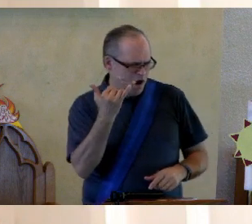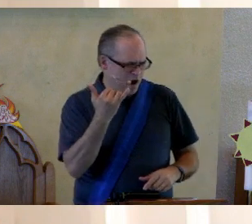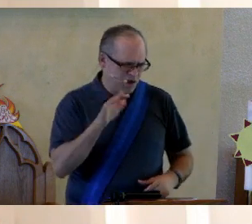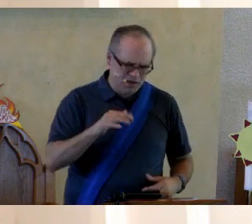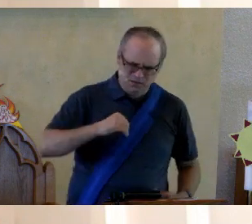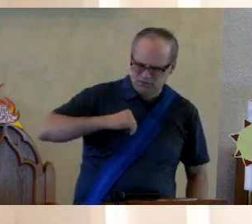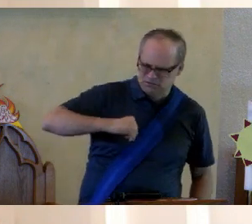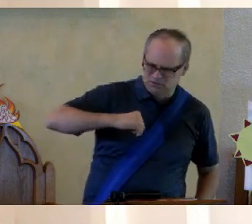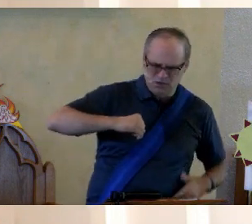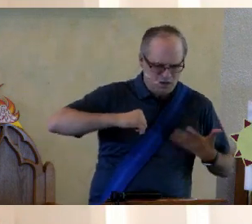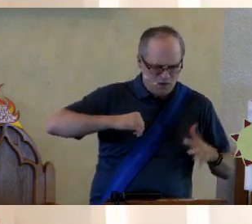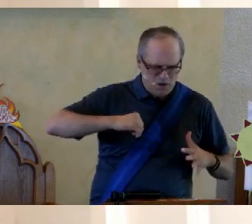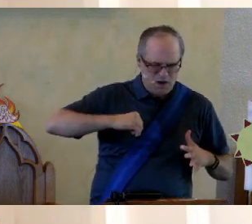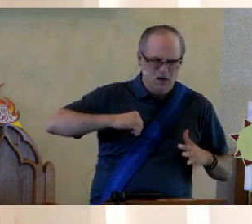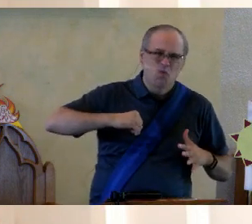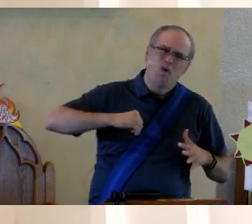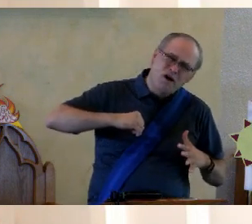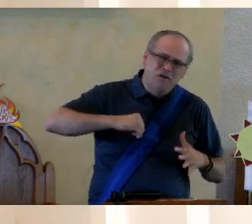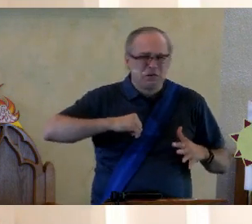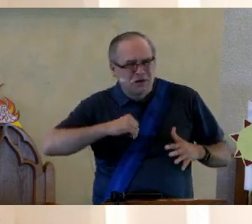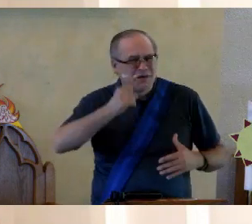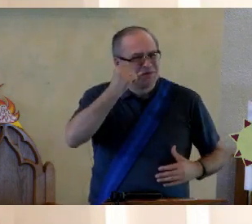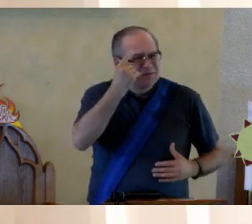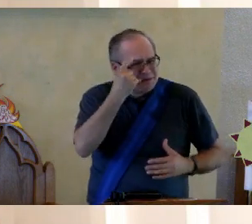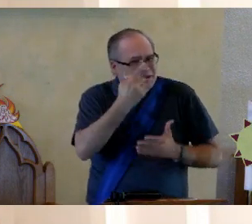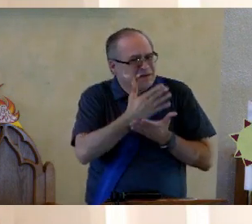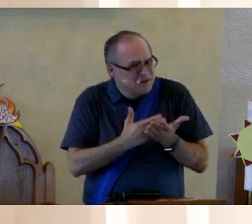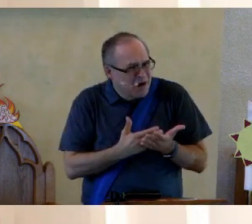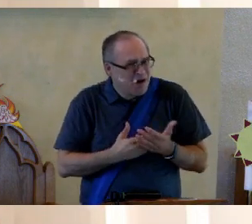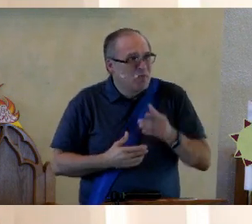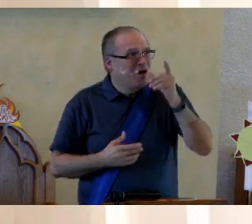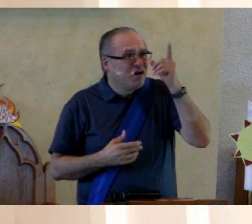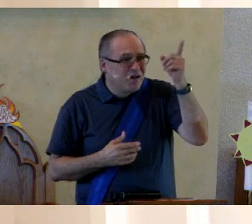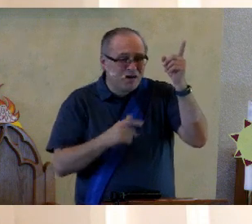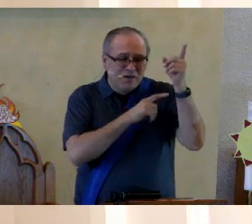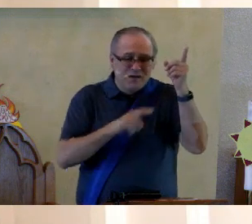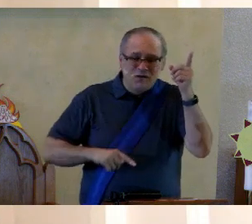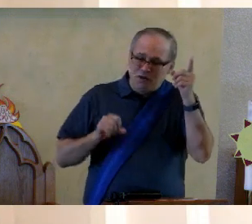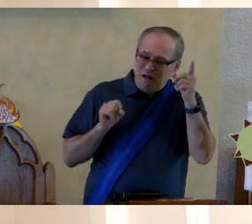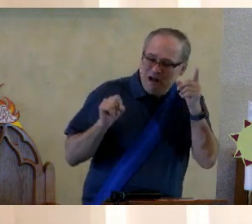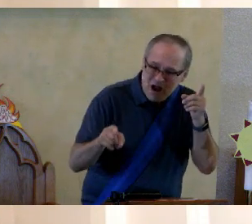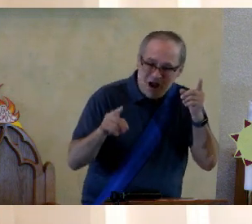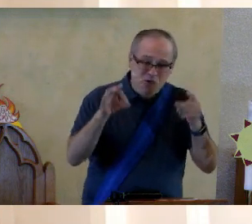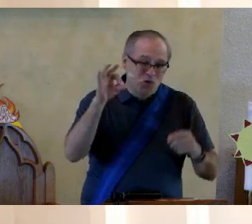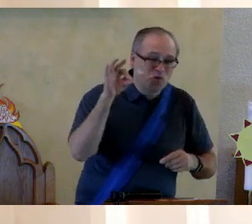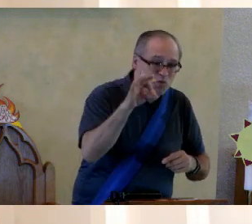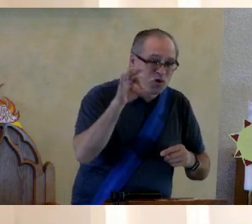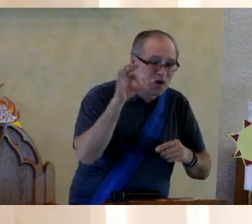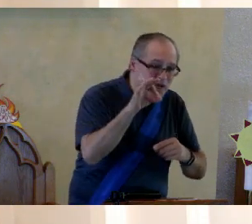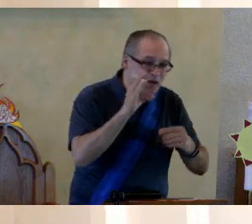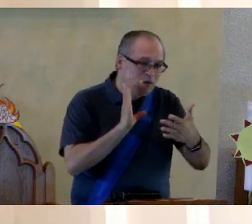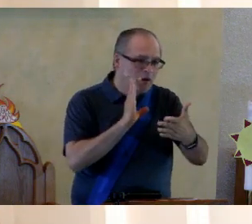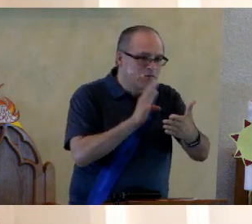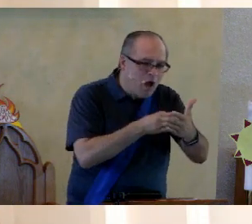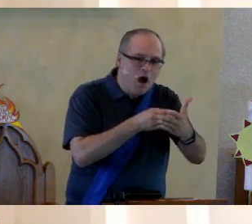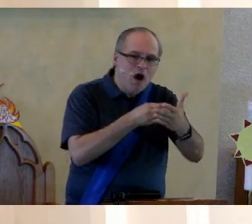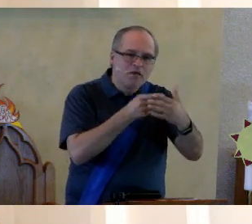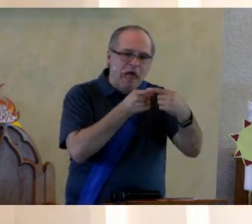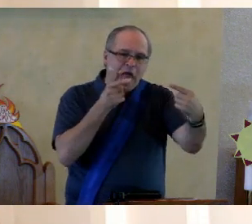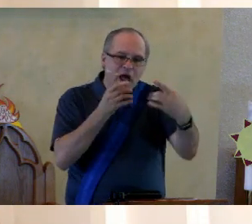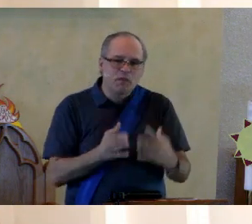seemed understandable. The Lord was essentially asking him to preach before the enemies of God. So immediately after hearing